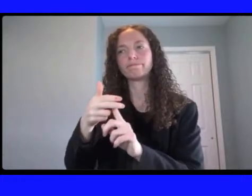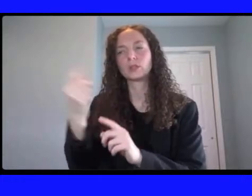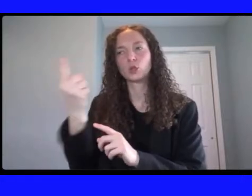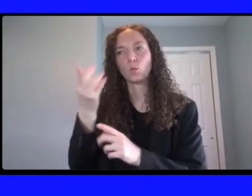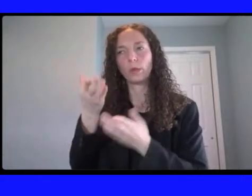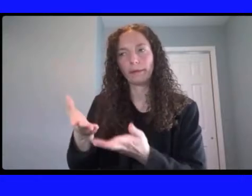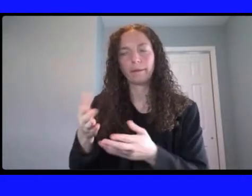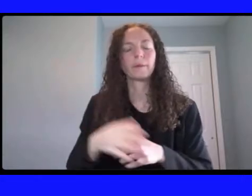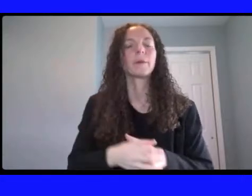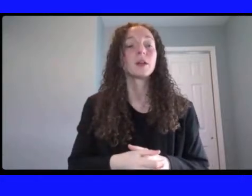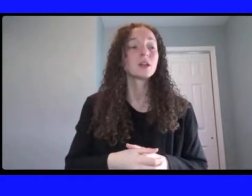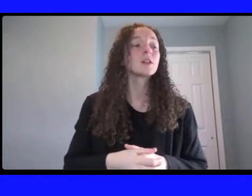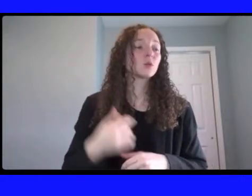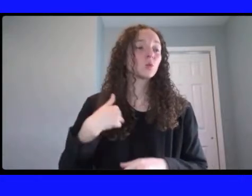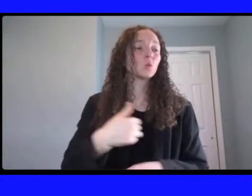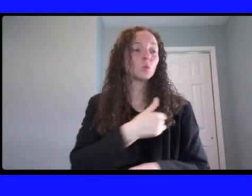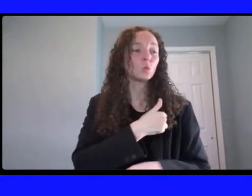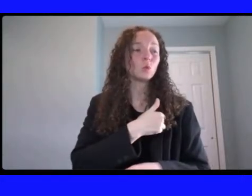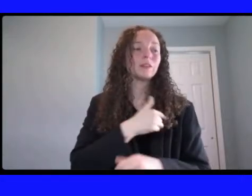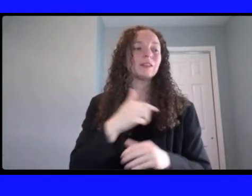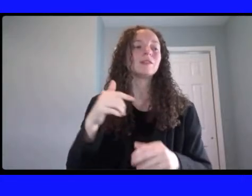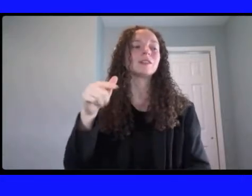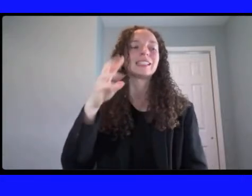it, hired persons to start,